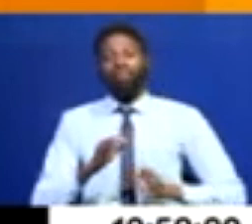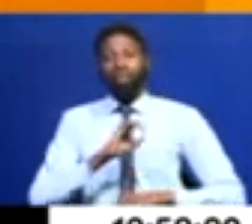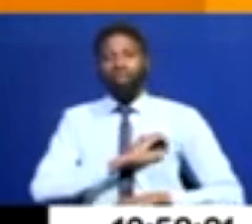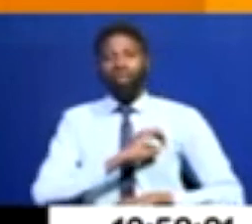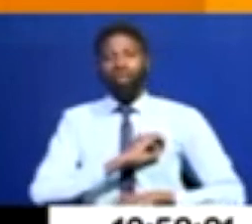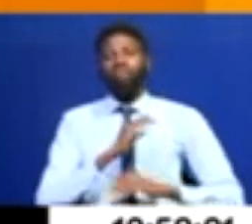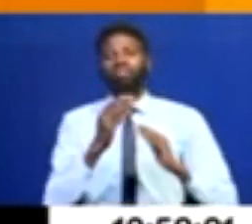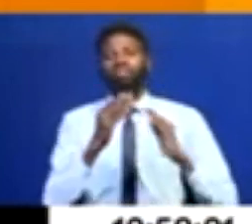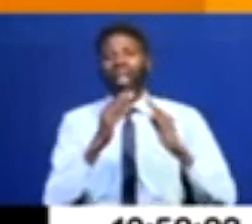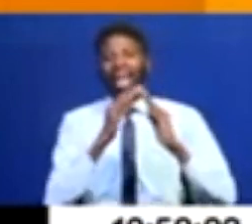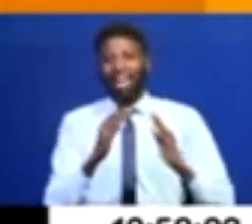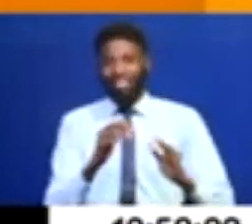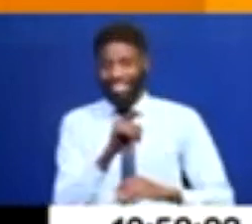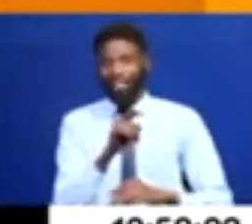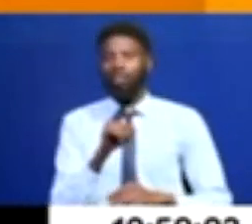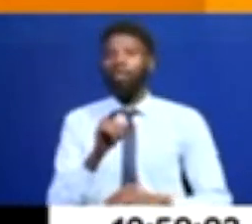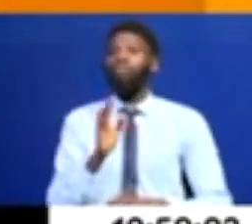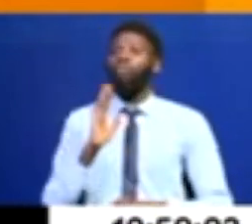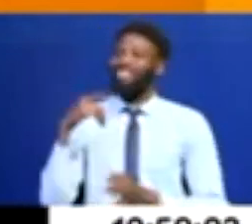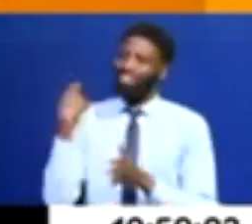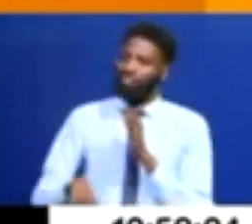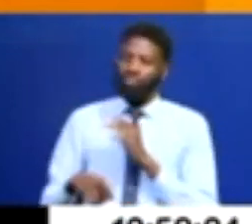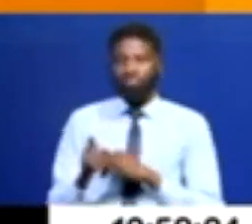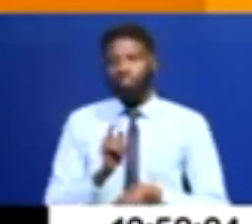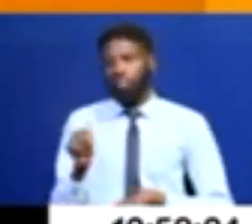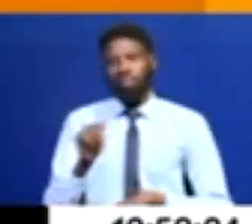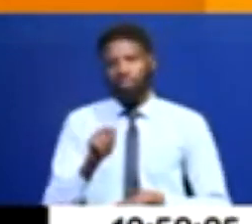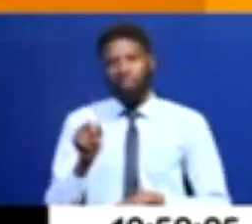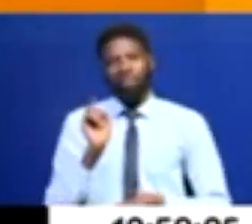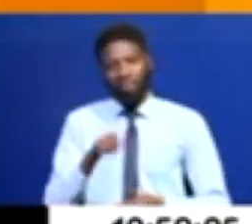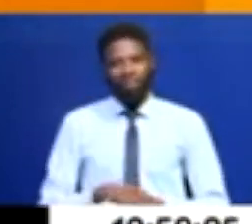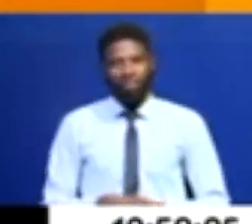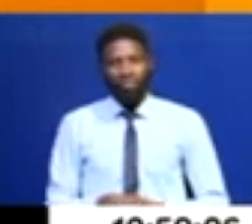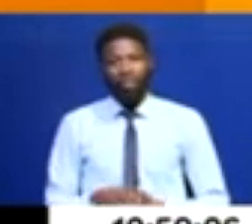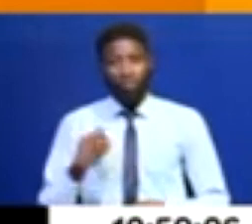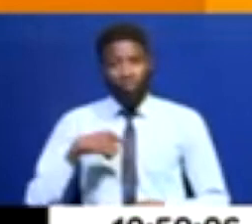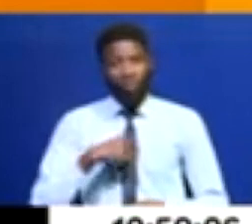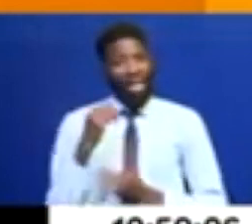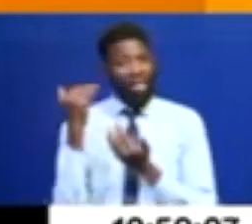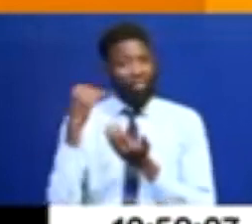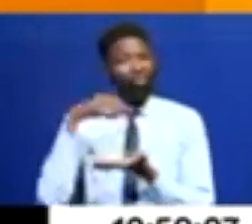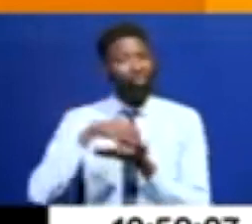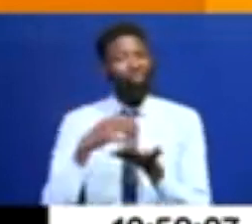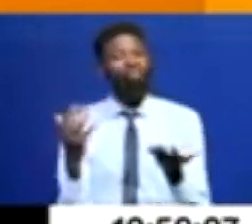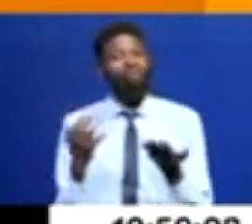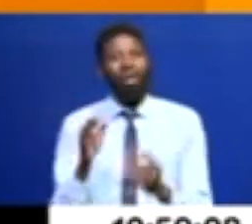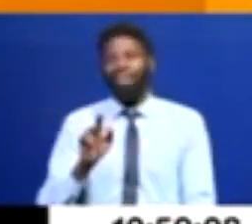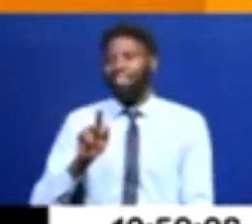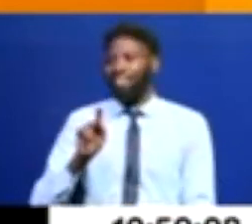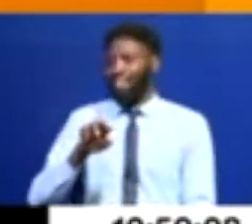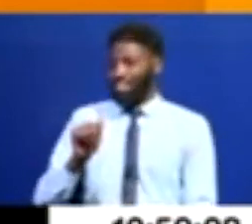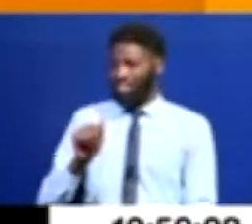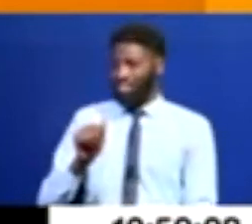thereof or therefrom. And so are we anticipating a situation whereby now Kenya Revenue Authority is